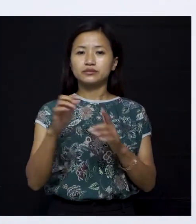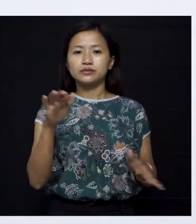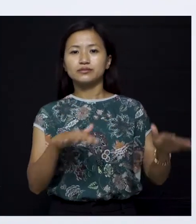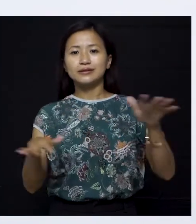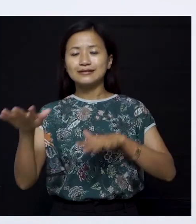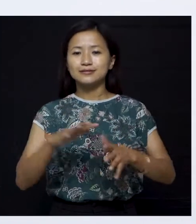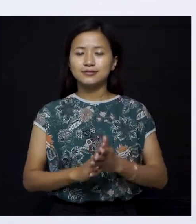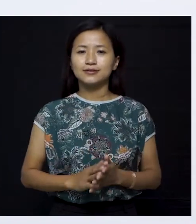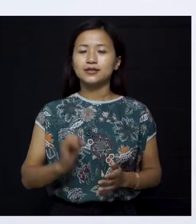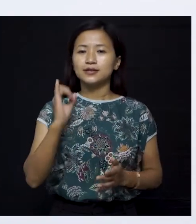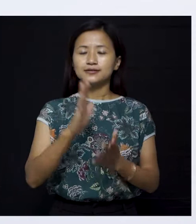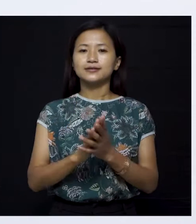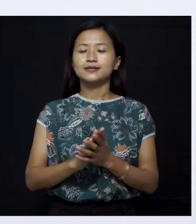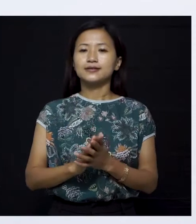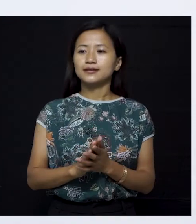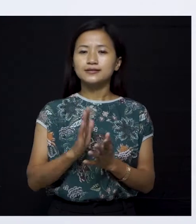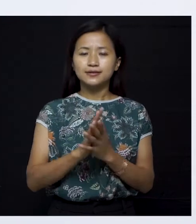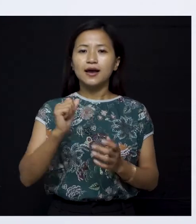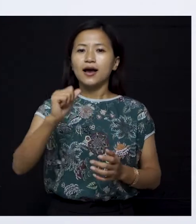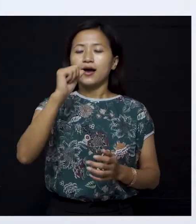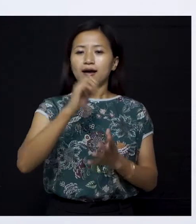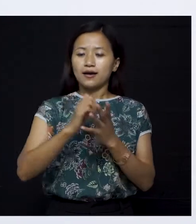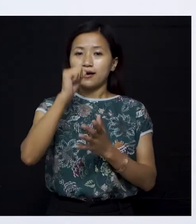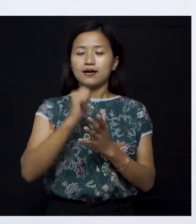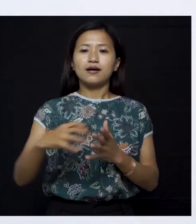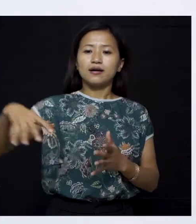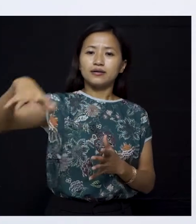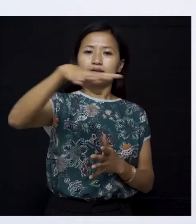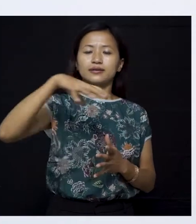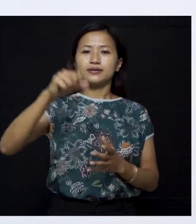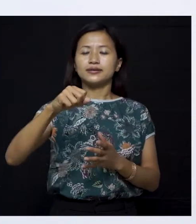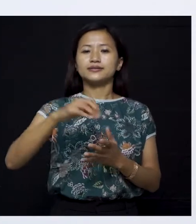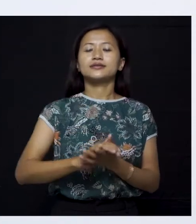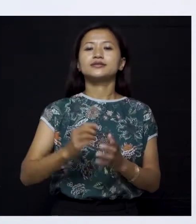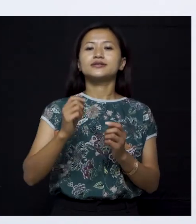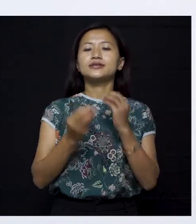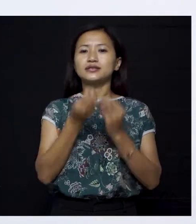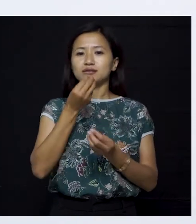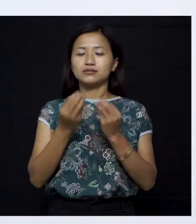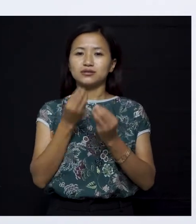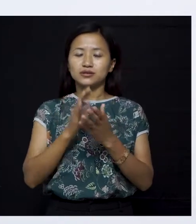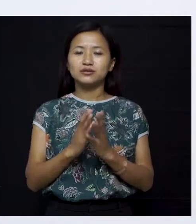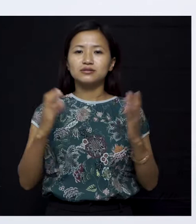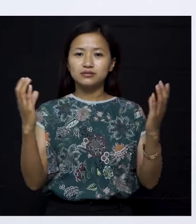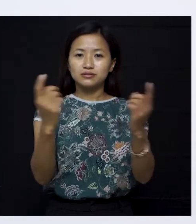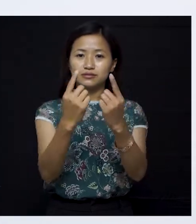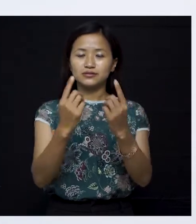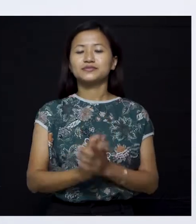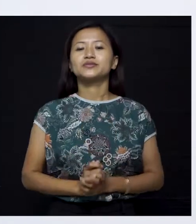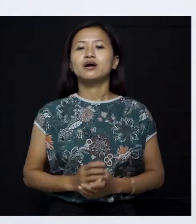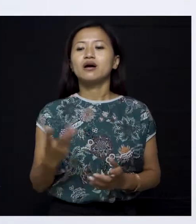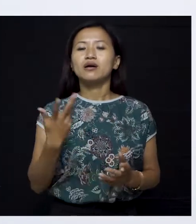starts in an island kitchen, right? The name of that island is called Arran, that is in Ireland, okay? And we